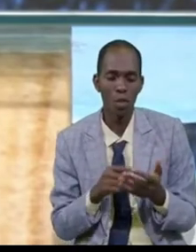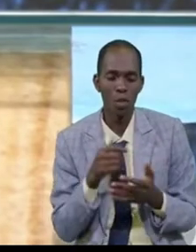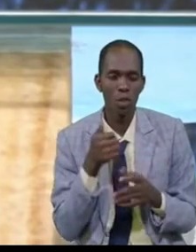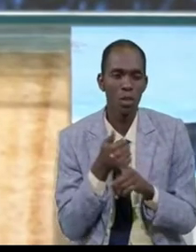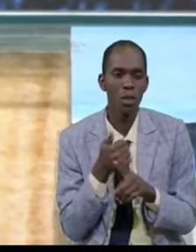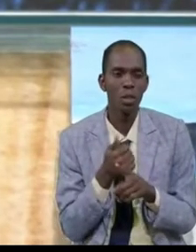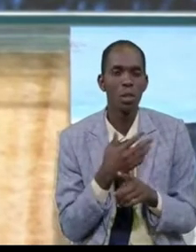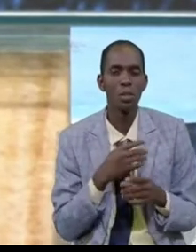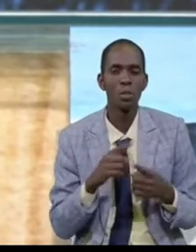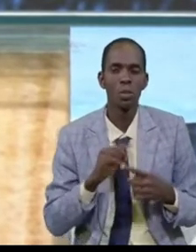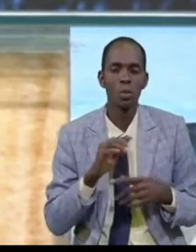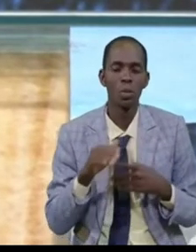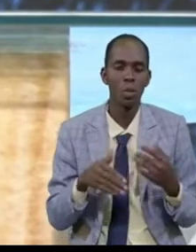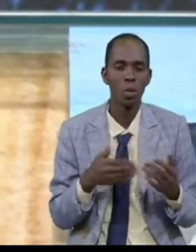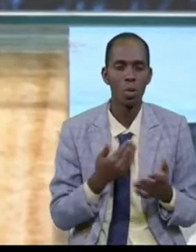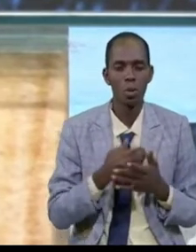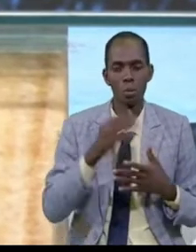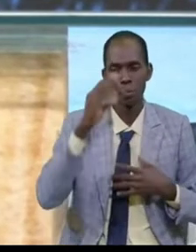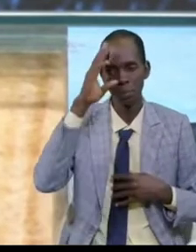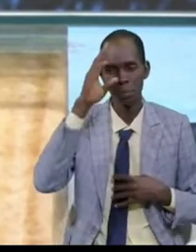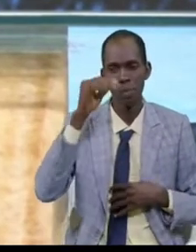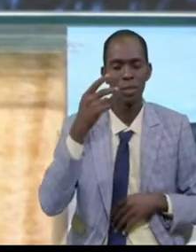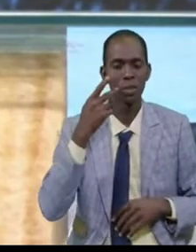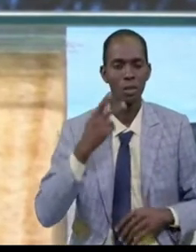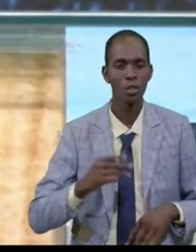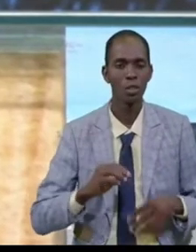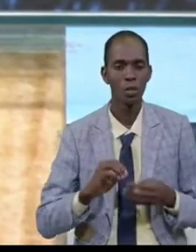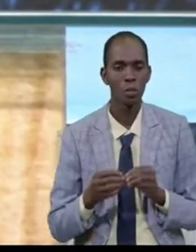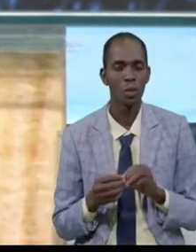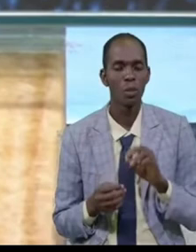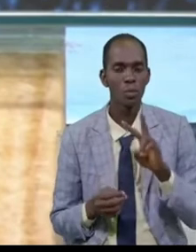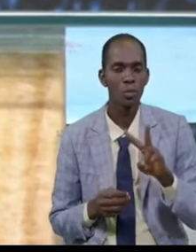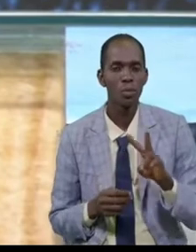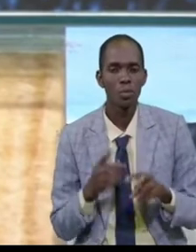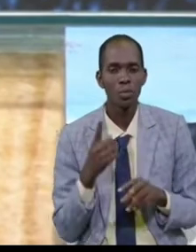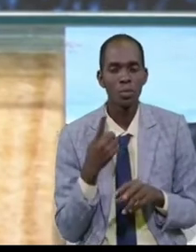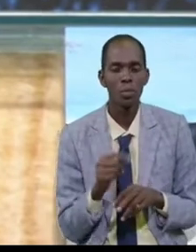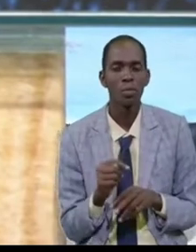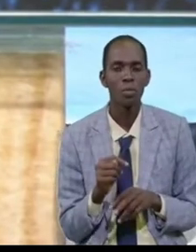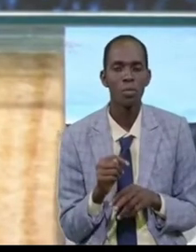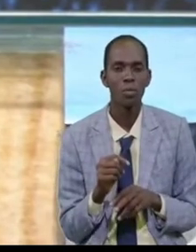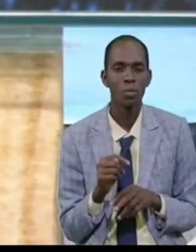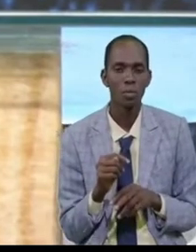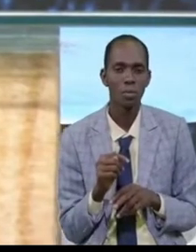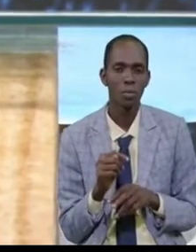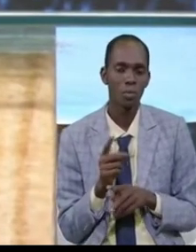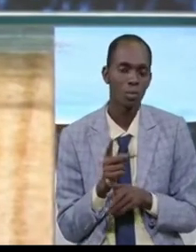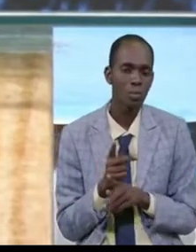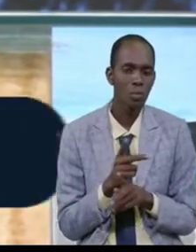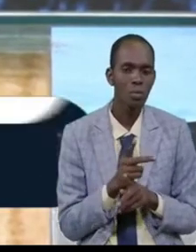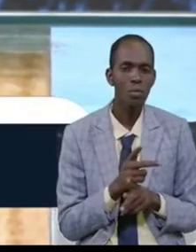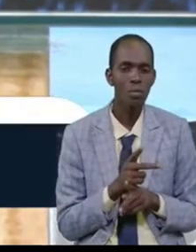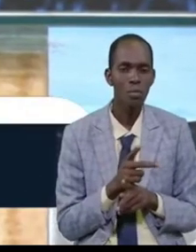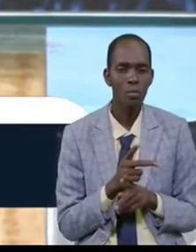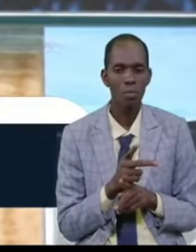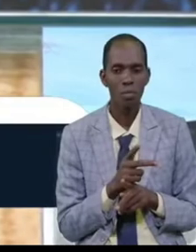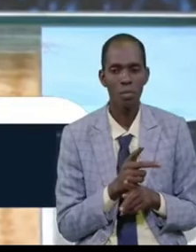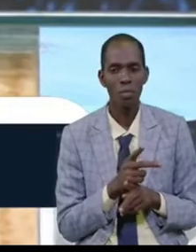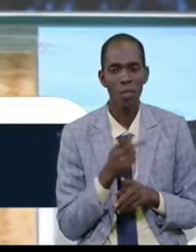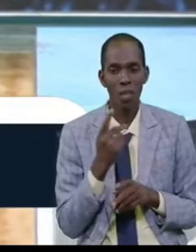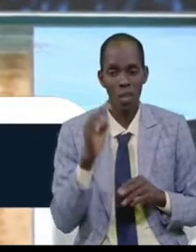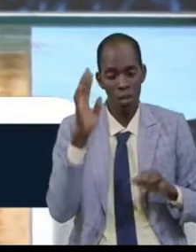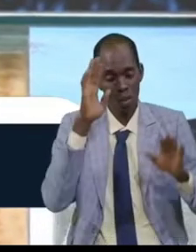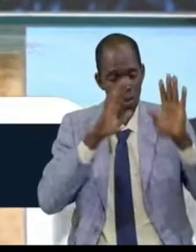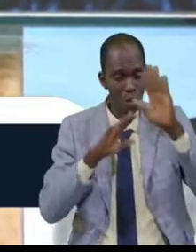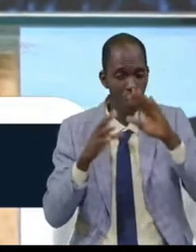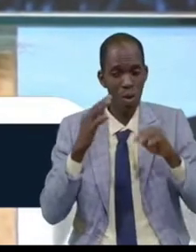all men. Let's look at number two here. Number two, the care of members within the flock.